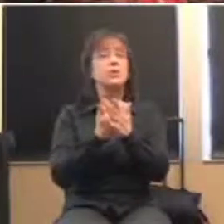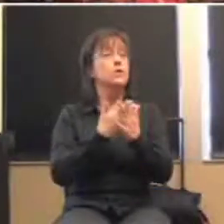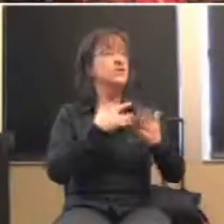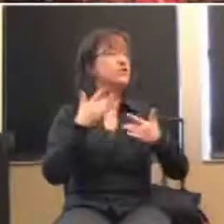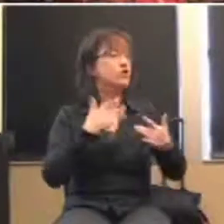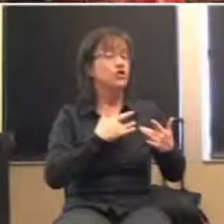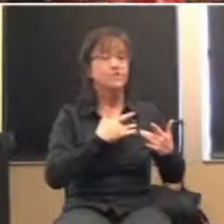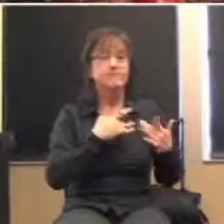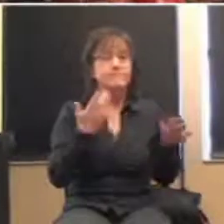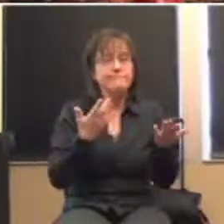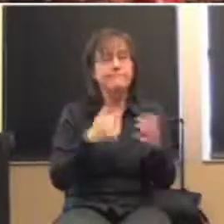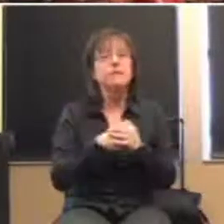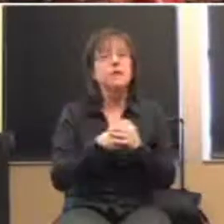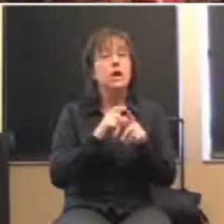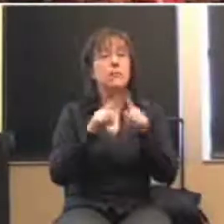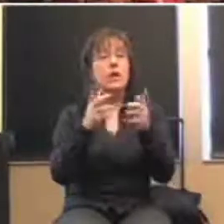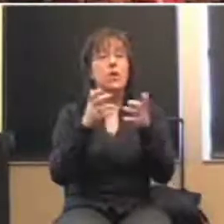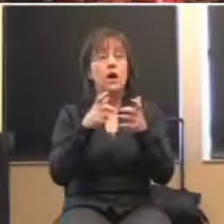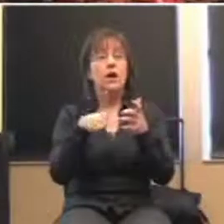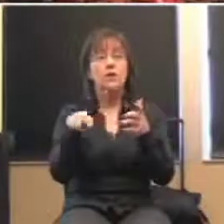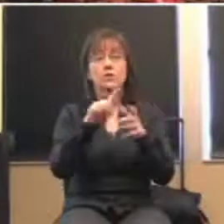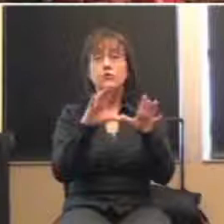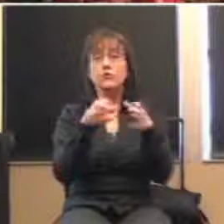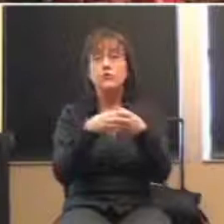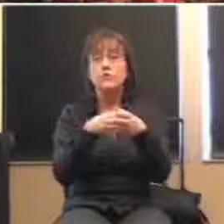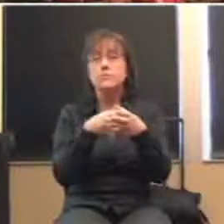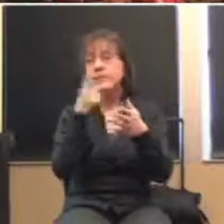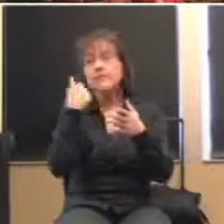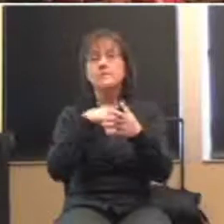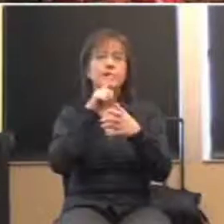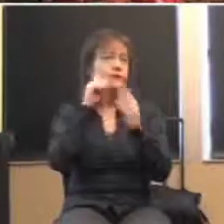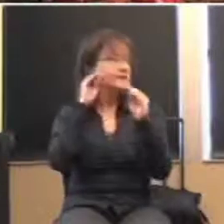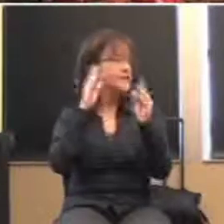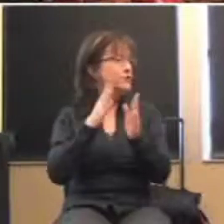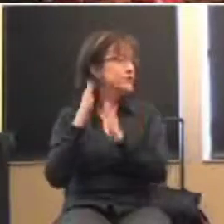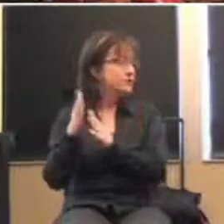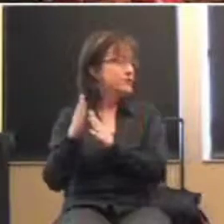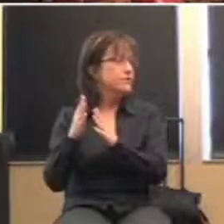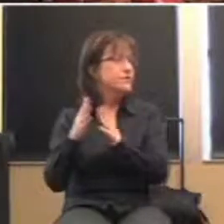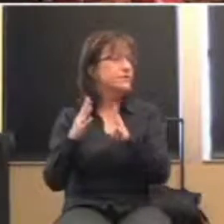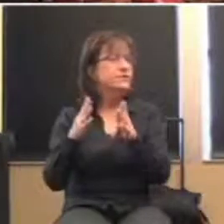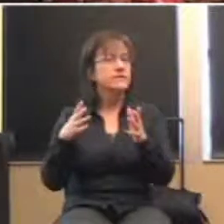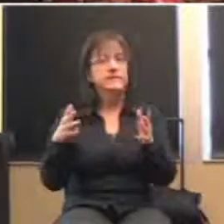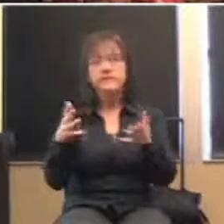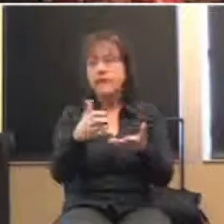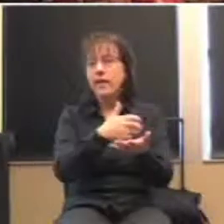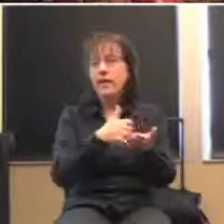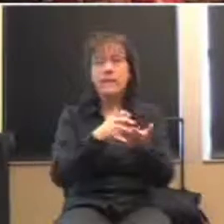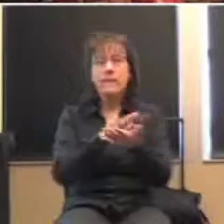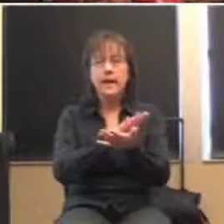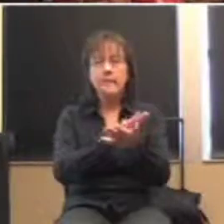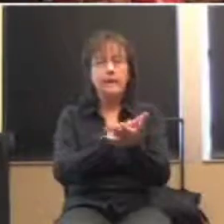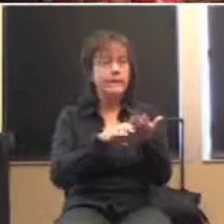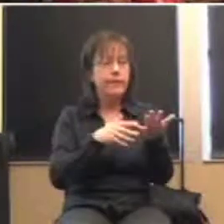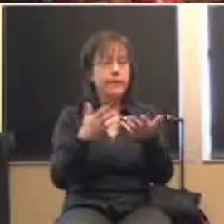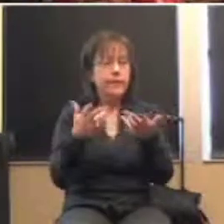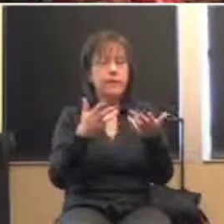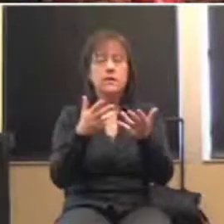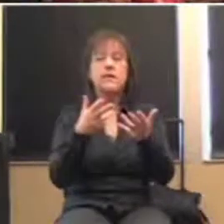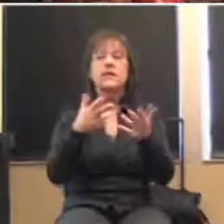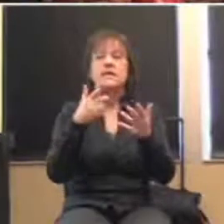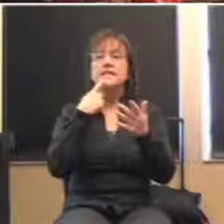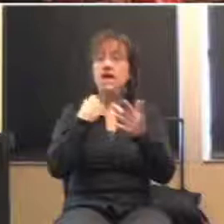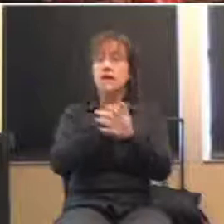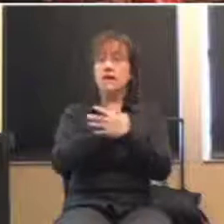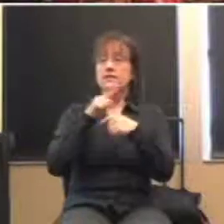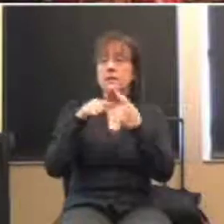concern. But I want you to gather, because we're teachers, gather at your paper. Tell us about the